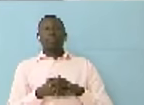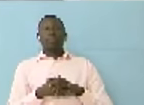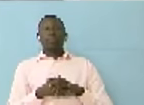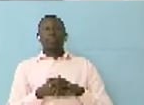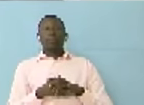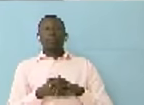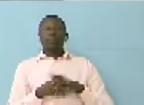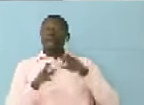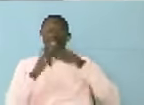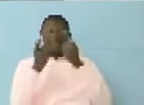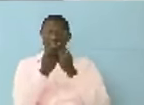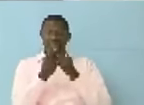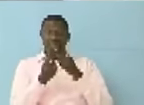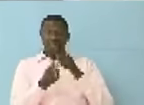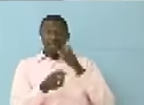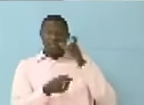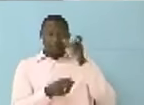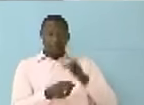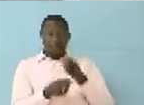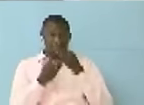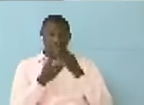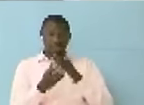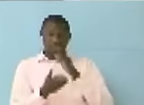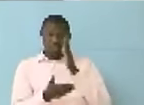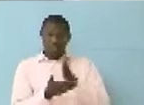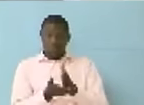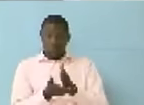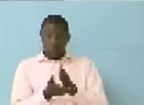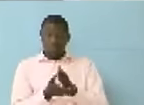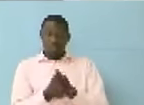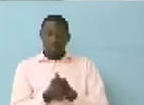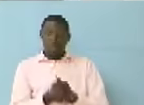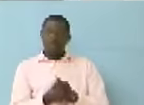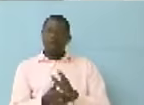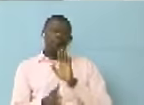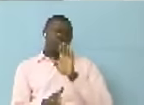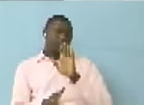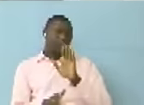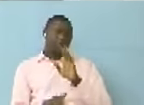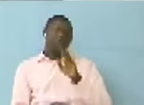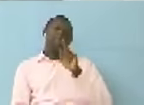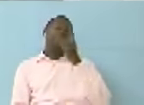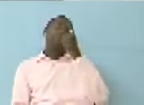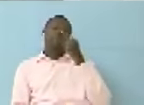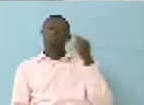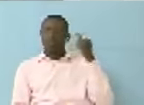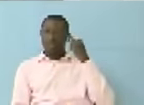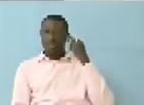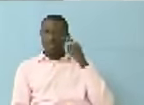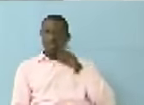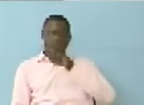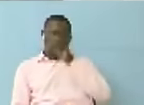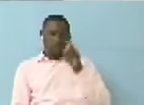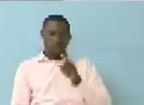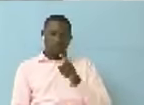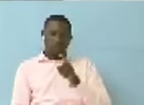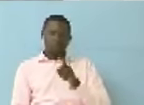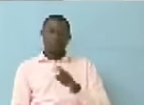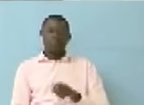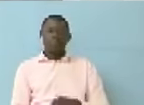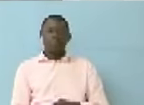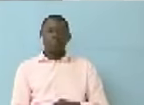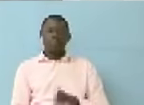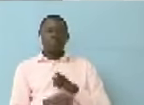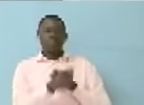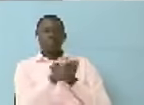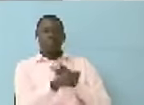the truth. You have to first listen to the question. Okay. The victim said this is